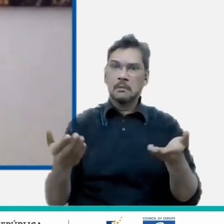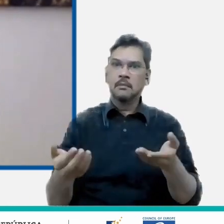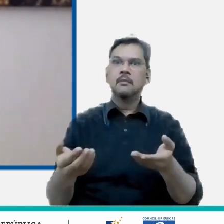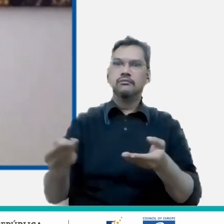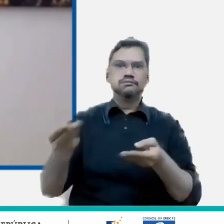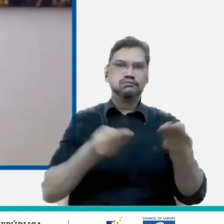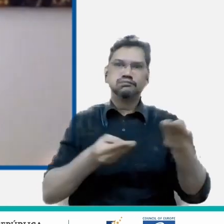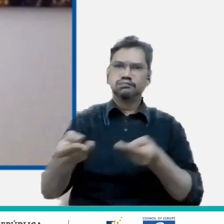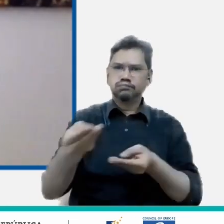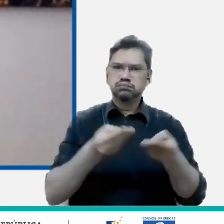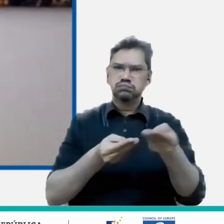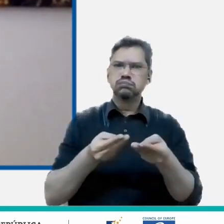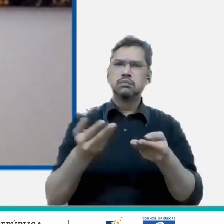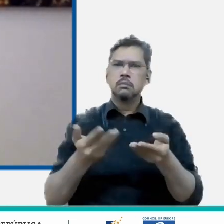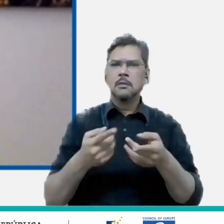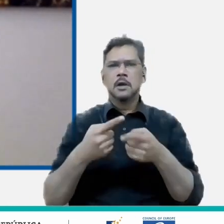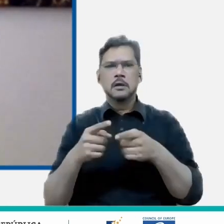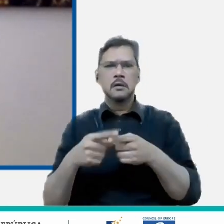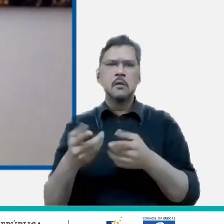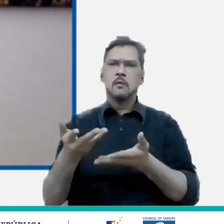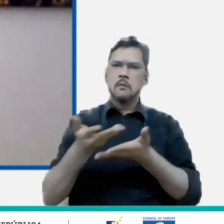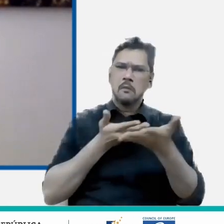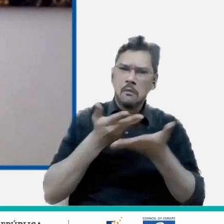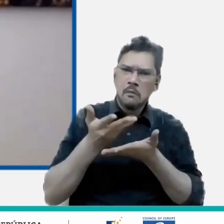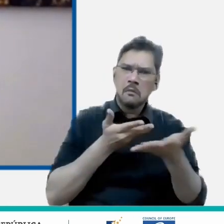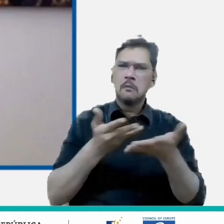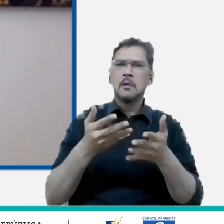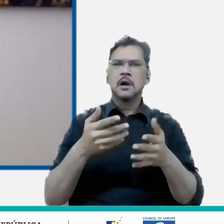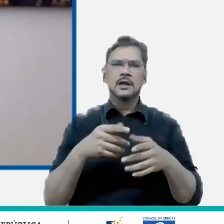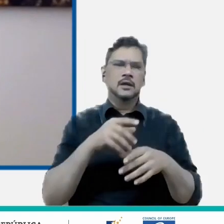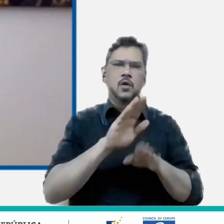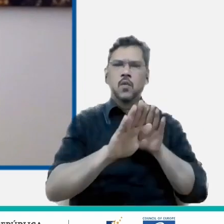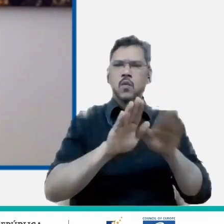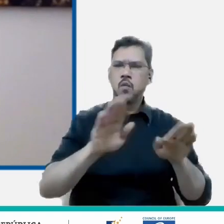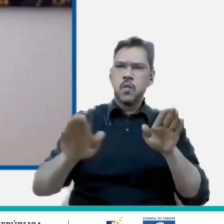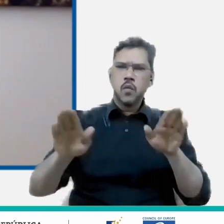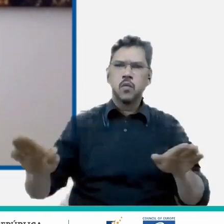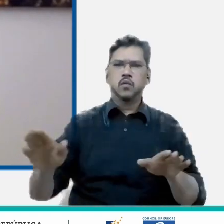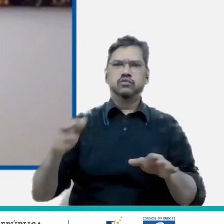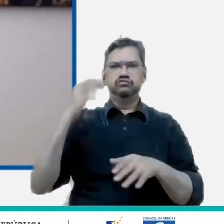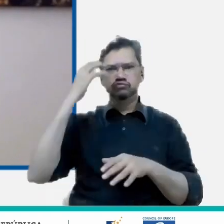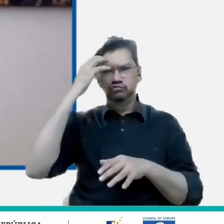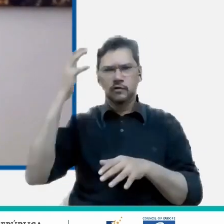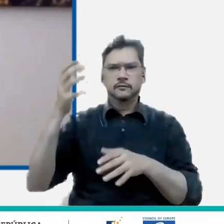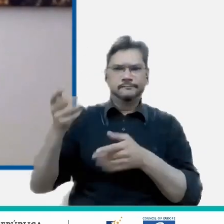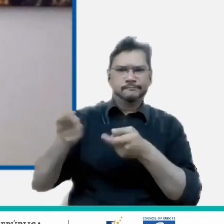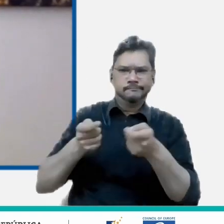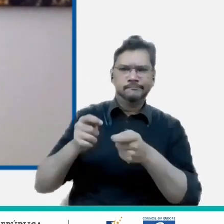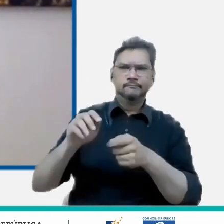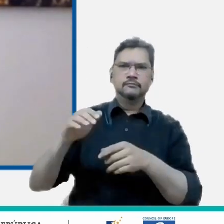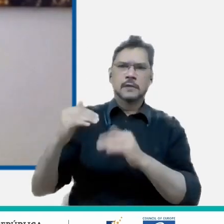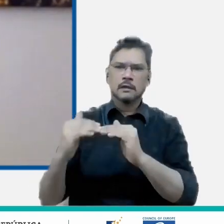and the others, and conducted dialogue with the municipalities and city administrations. And here are some take-ons from